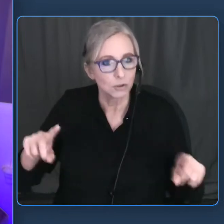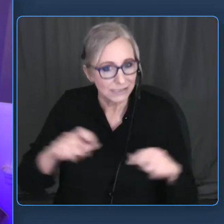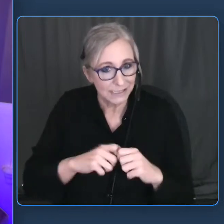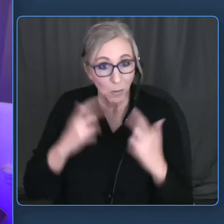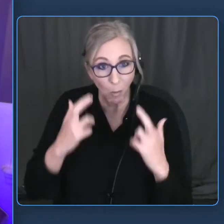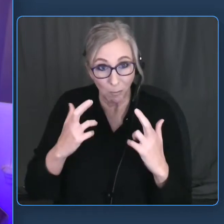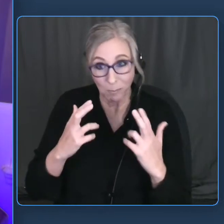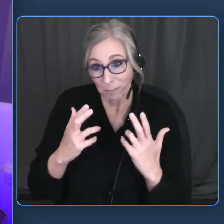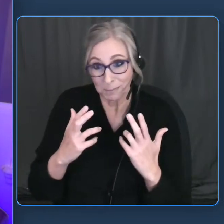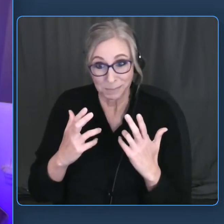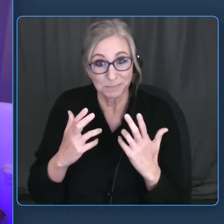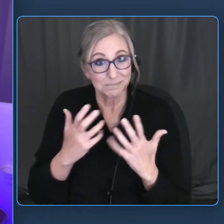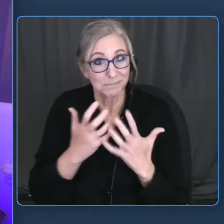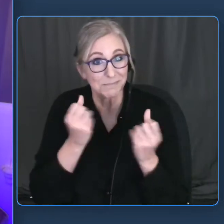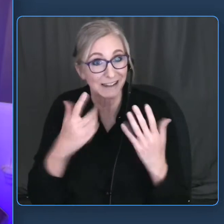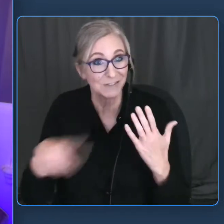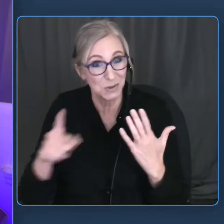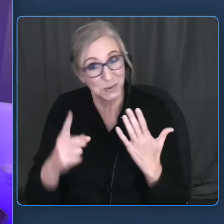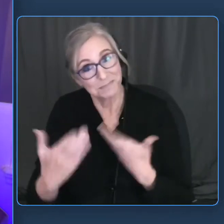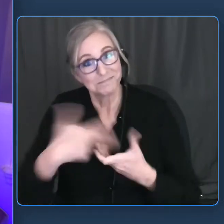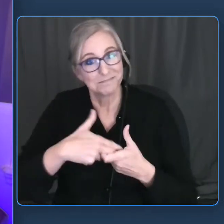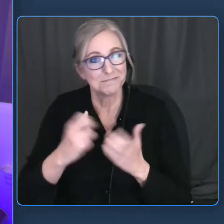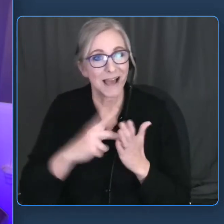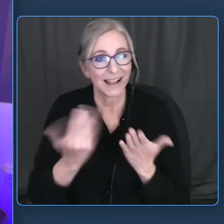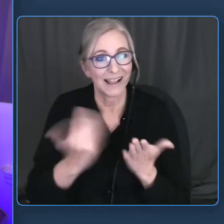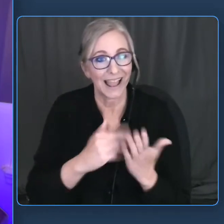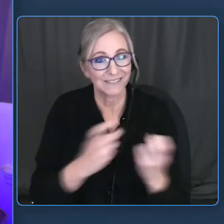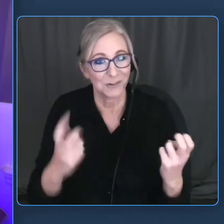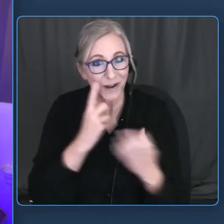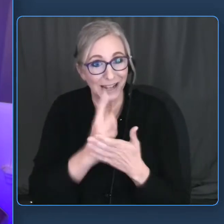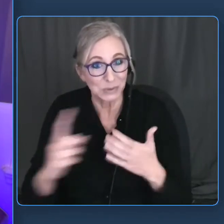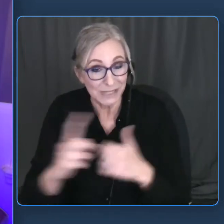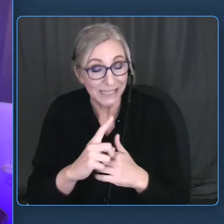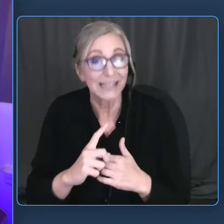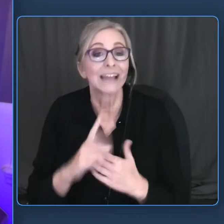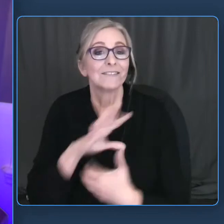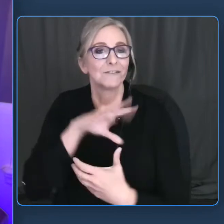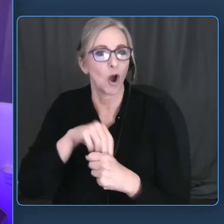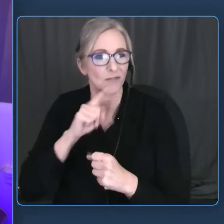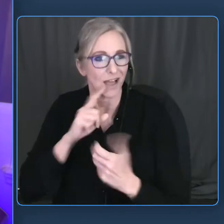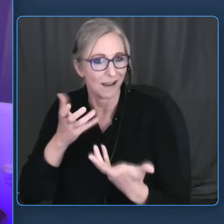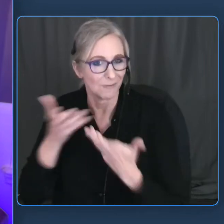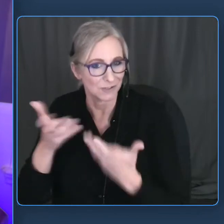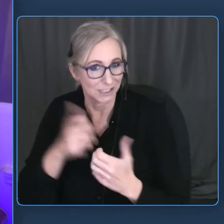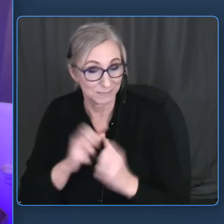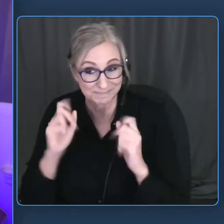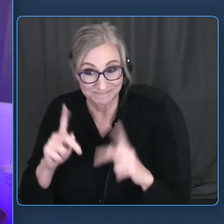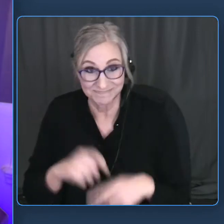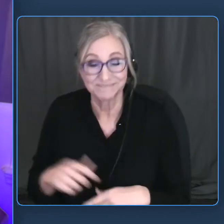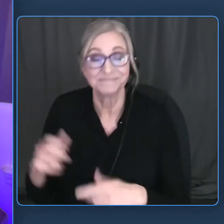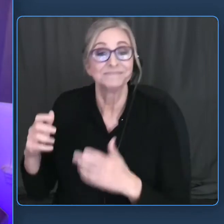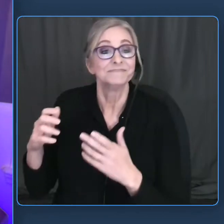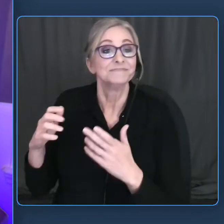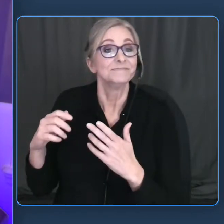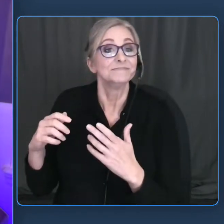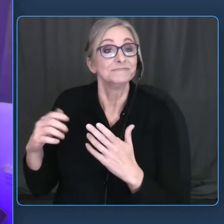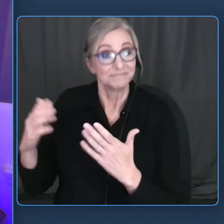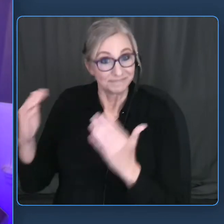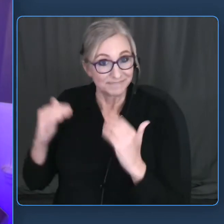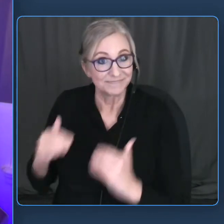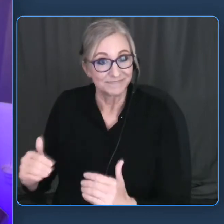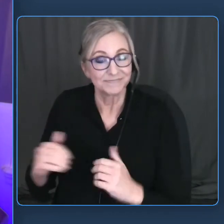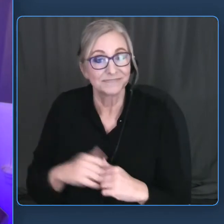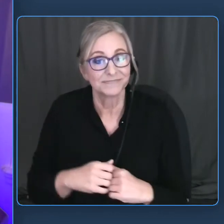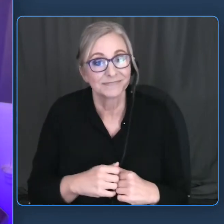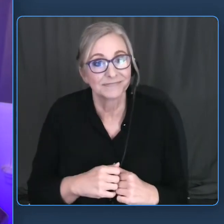we hope to get a bunch of you back next week and listen to that conversation. So, all right, let's go